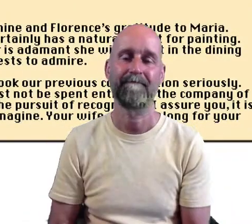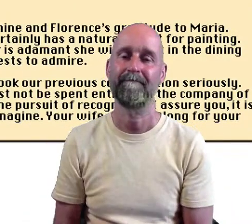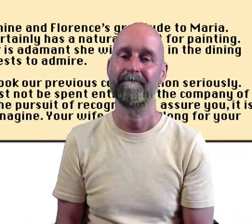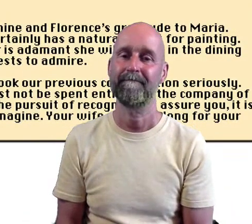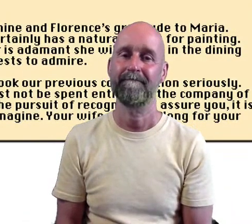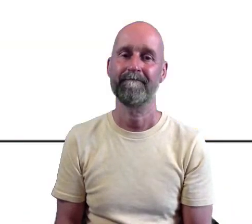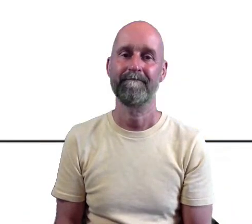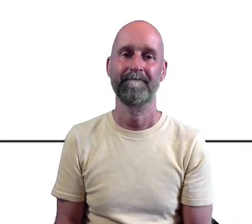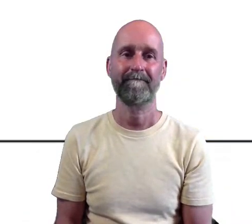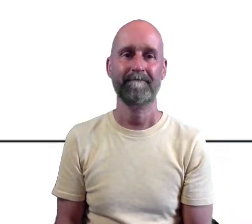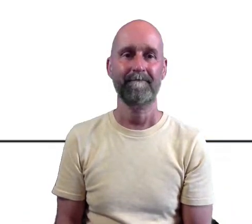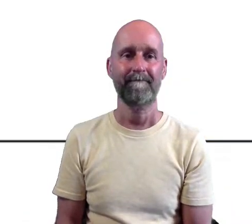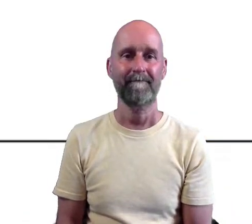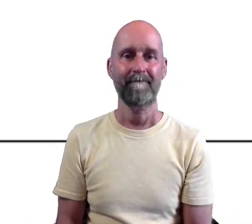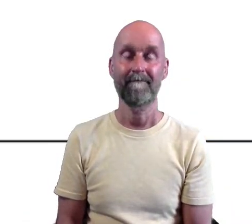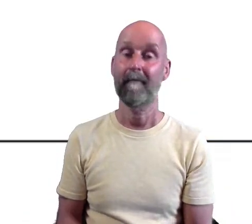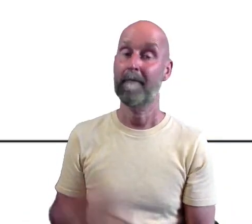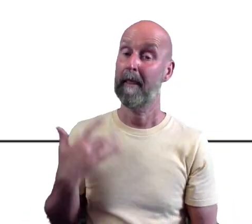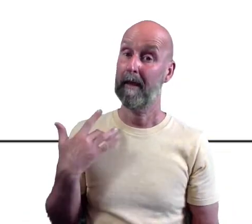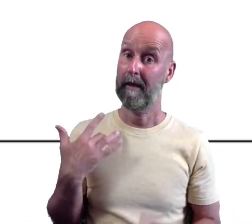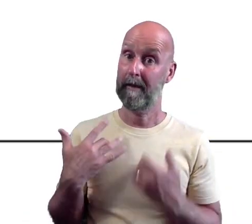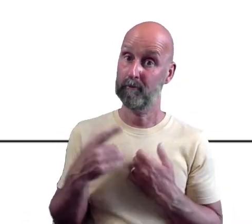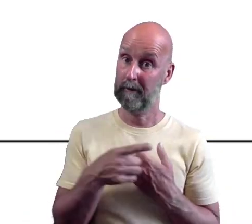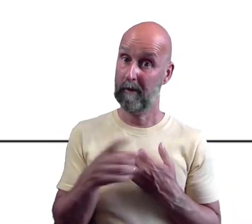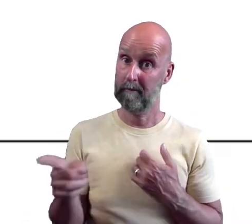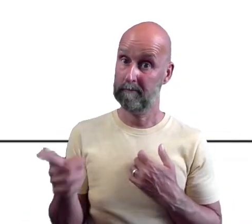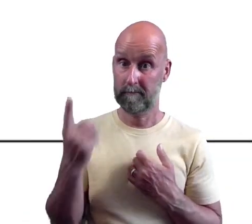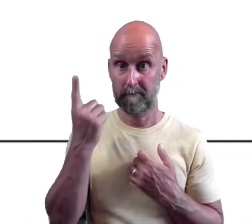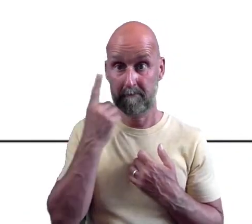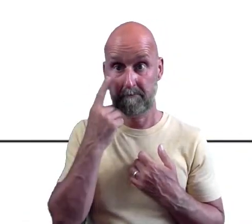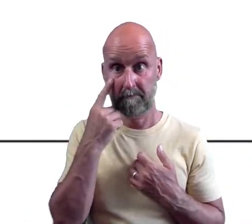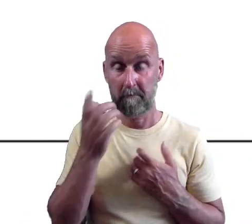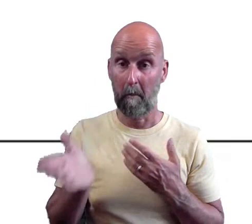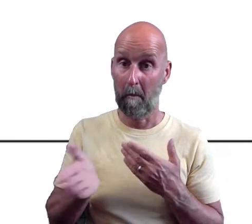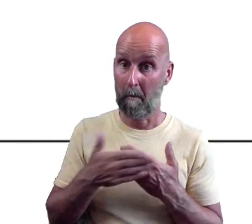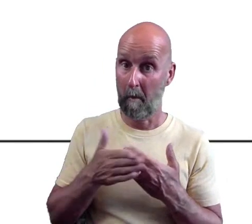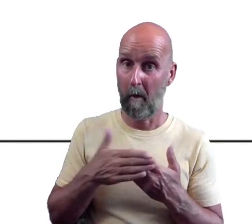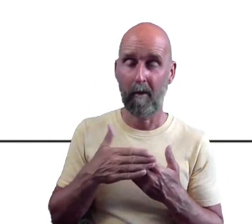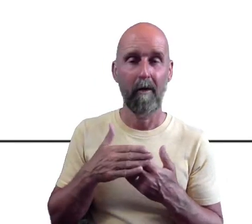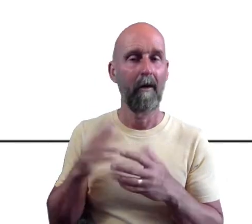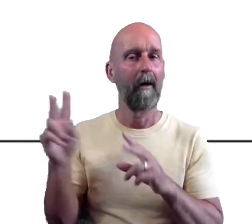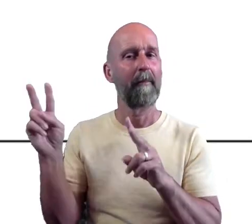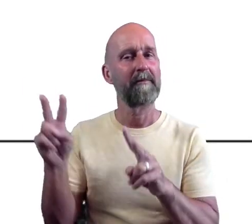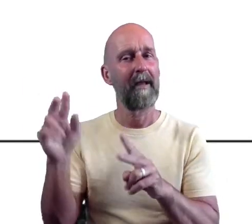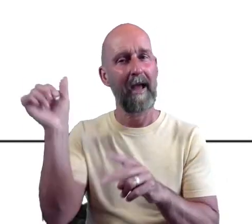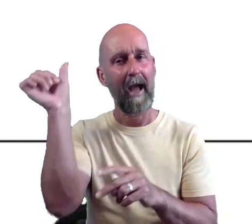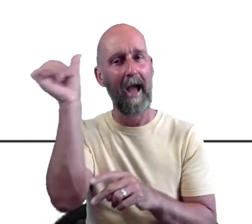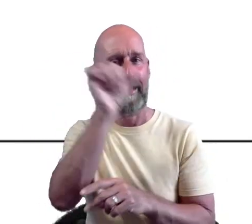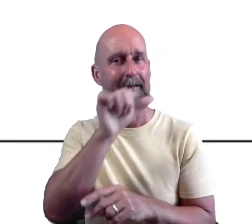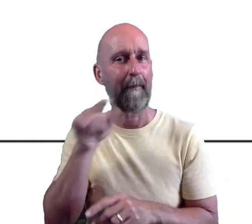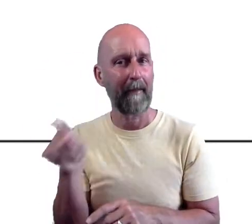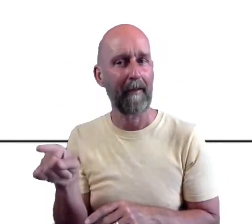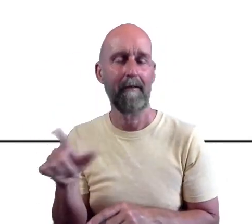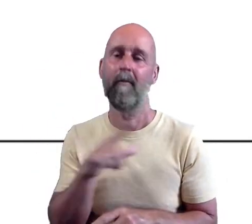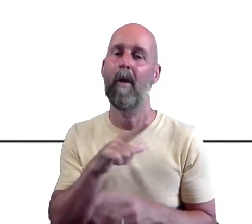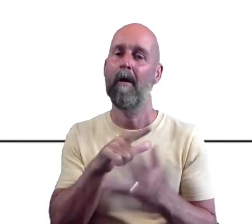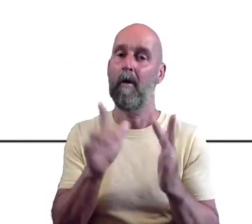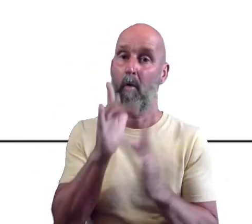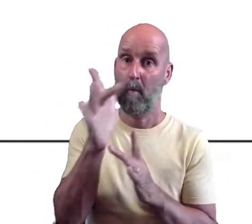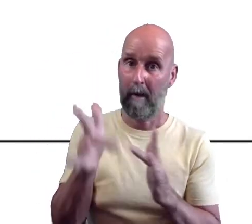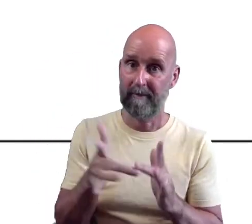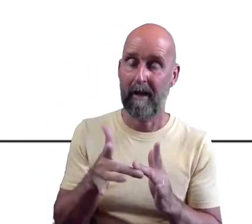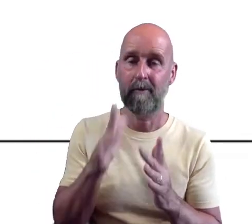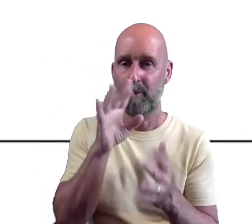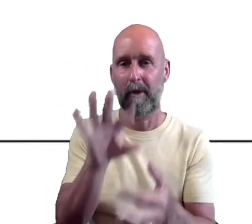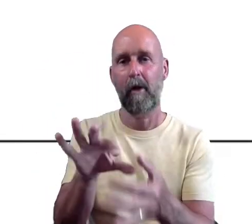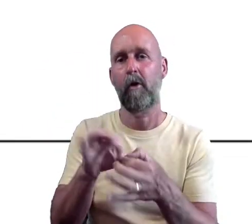So if you're interested in delving into more of this from an academic perspective, there's more like on my website, and you're welcome to contact me if you